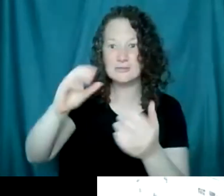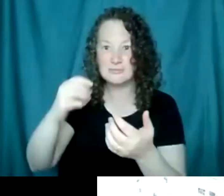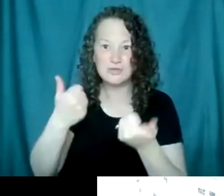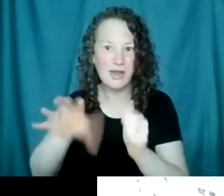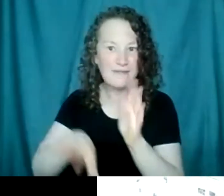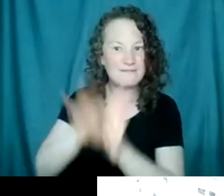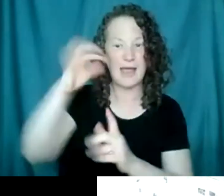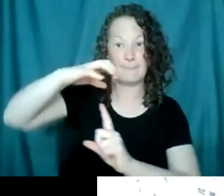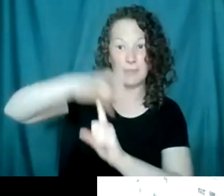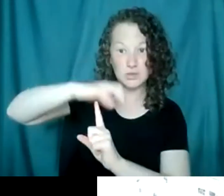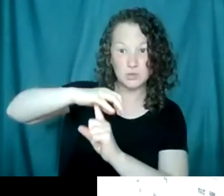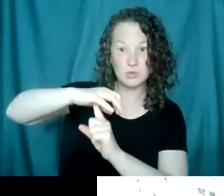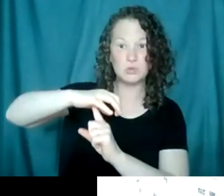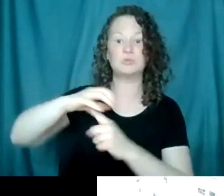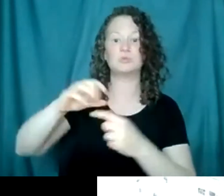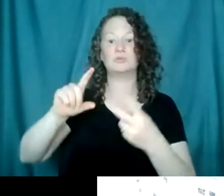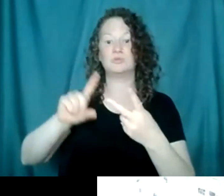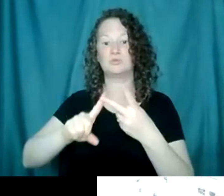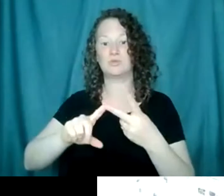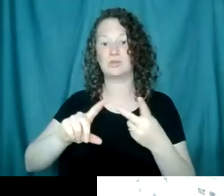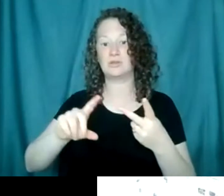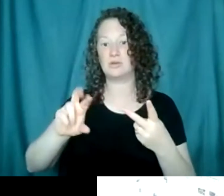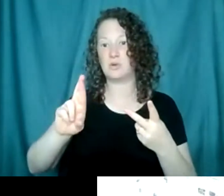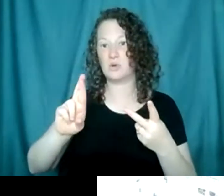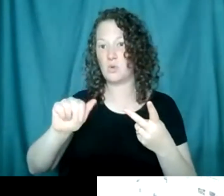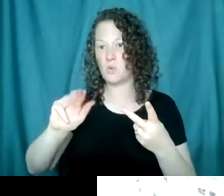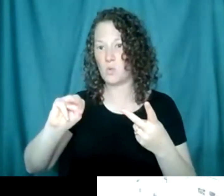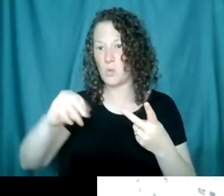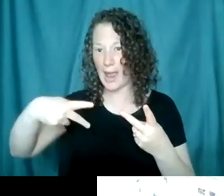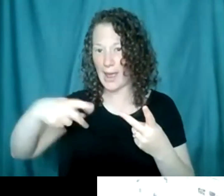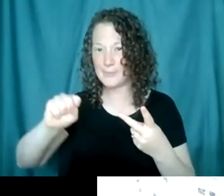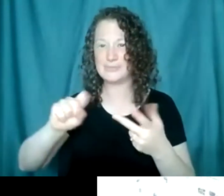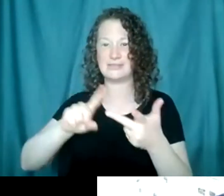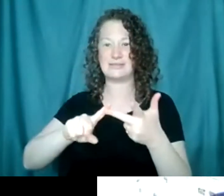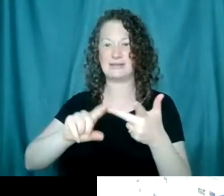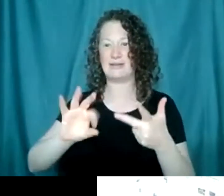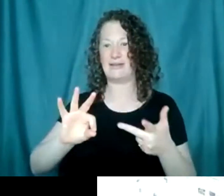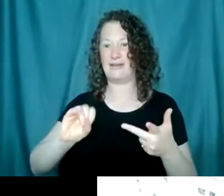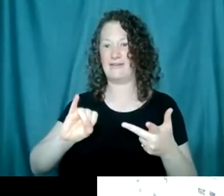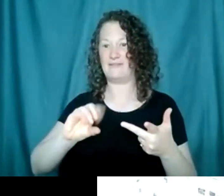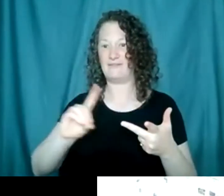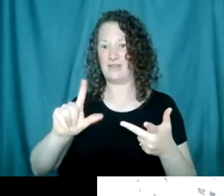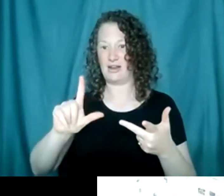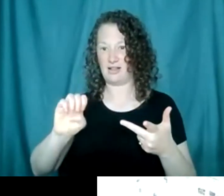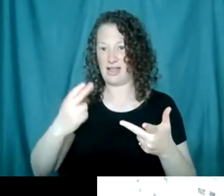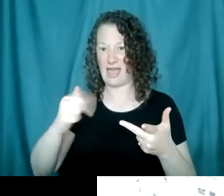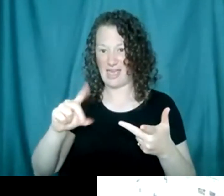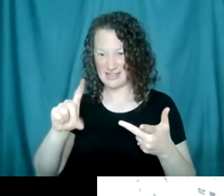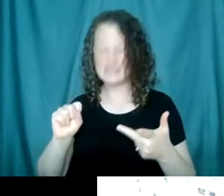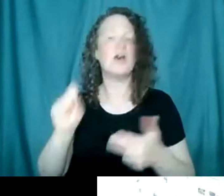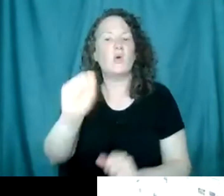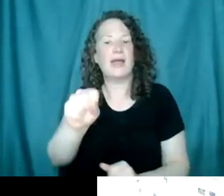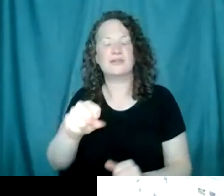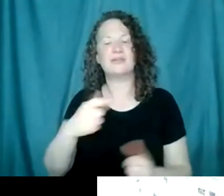mushrooms, ramps, fiddleheads, juneberry. Like there's so much for local foraging as well. So yes, ultimately I